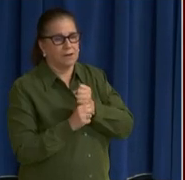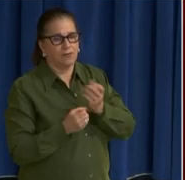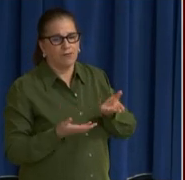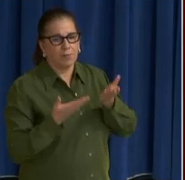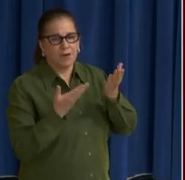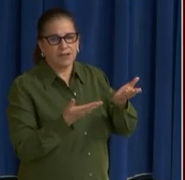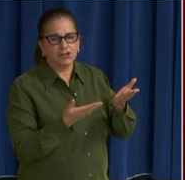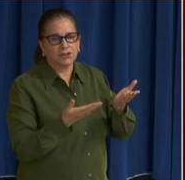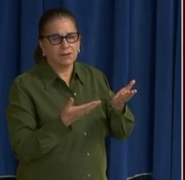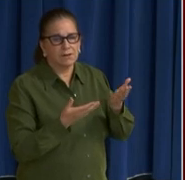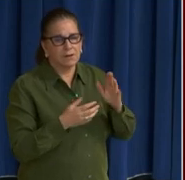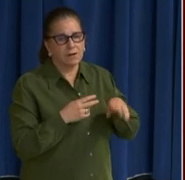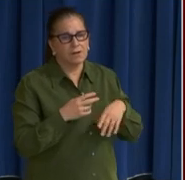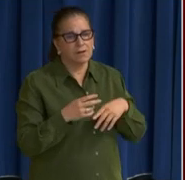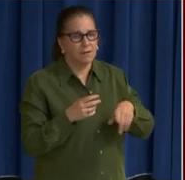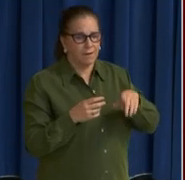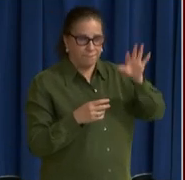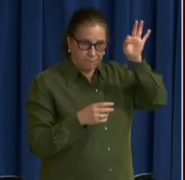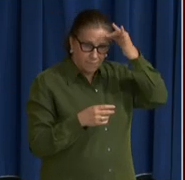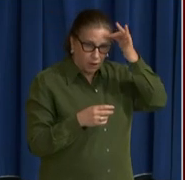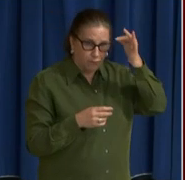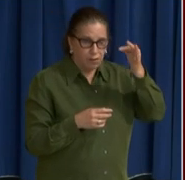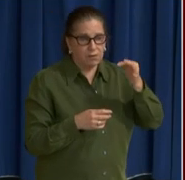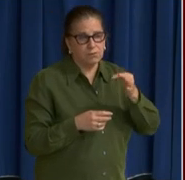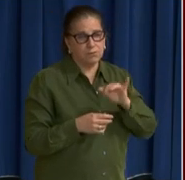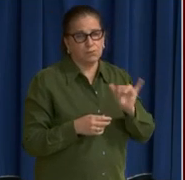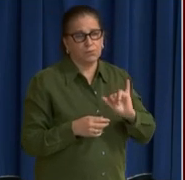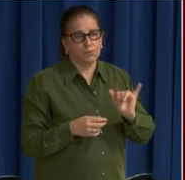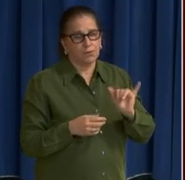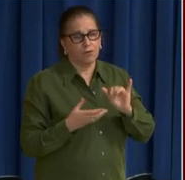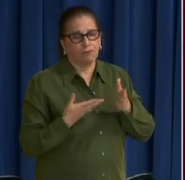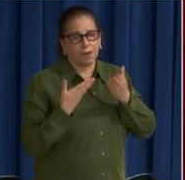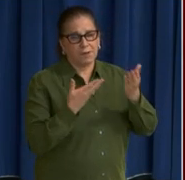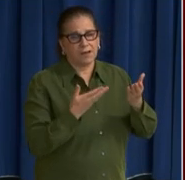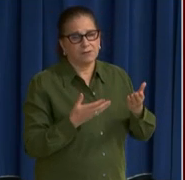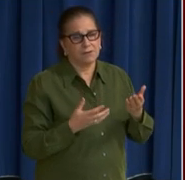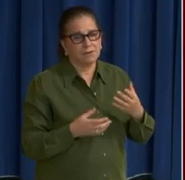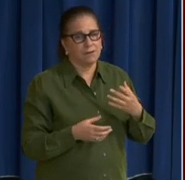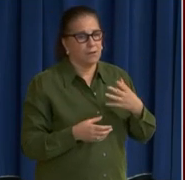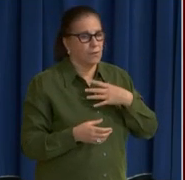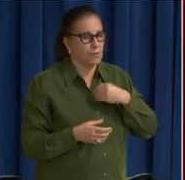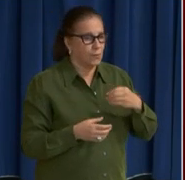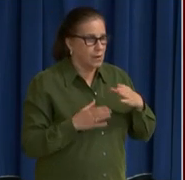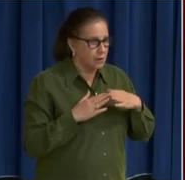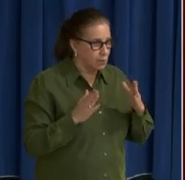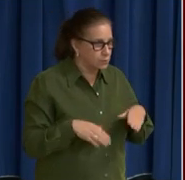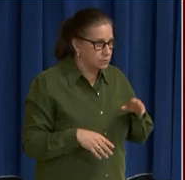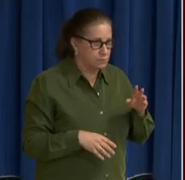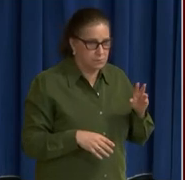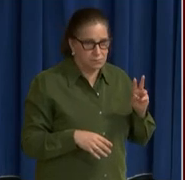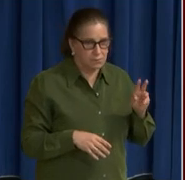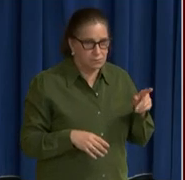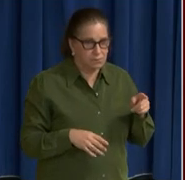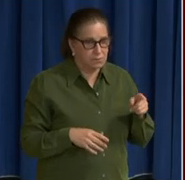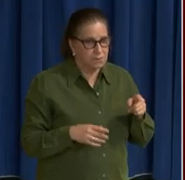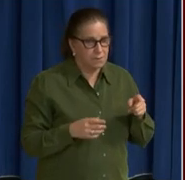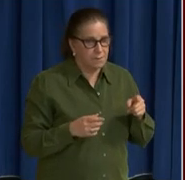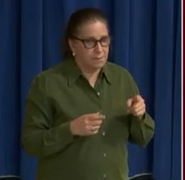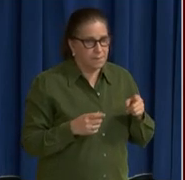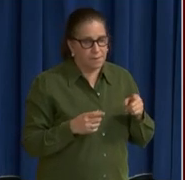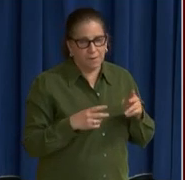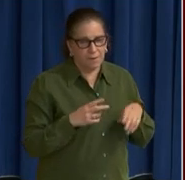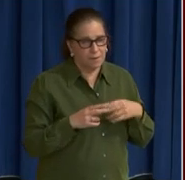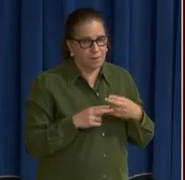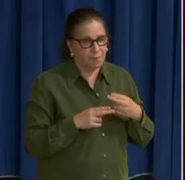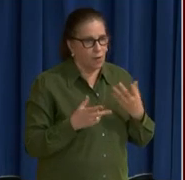Secretary of Interior blasted the recommendations, that was then taken out of the Well, I don't know that I agree with